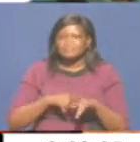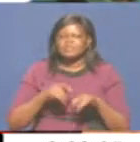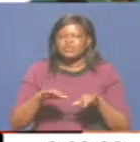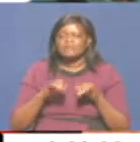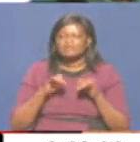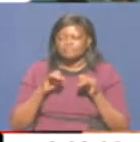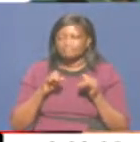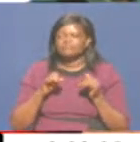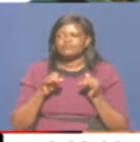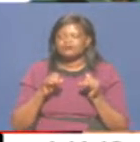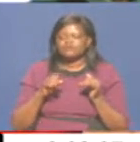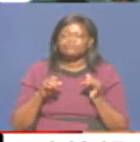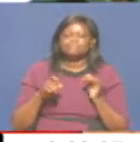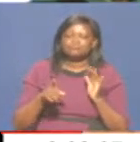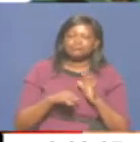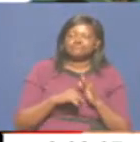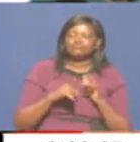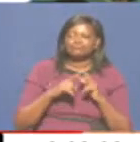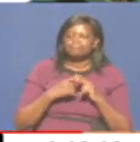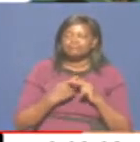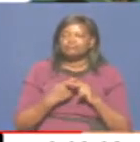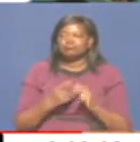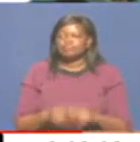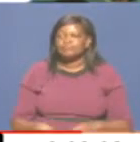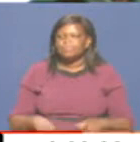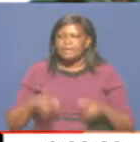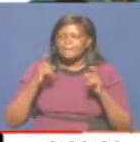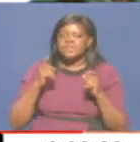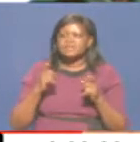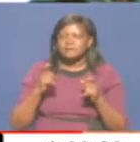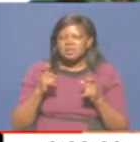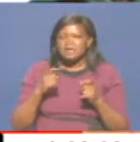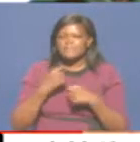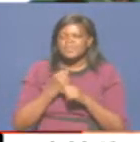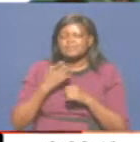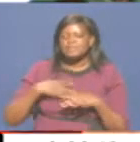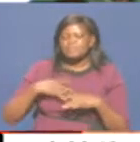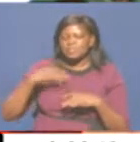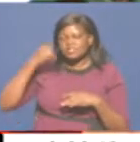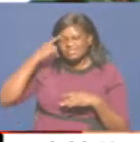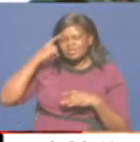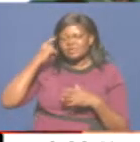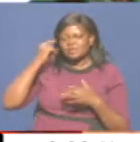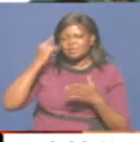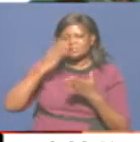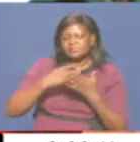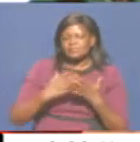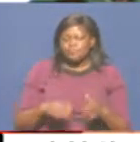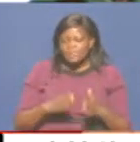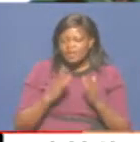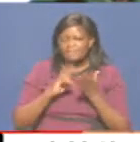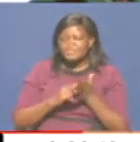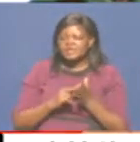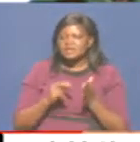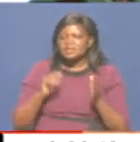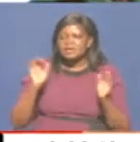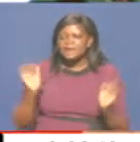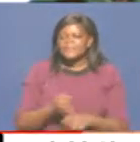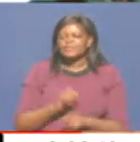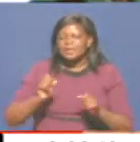look at a partner like the media shapes public opinion. It informs the public. So we can't live in